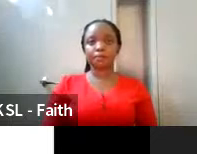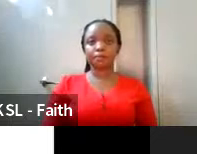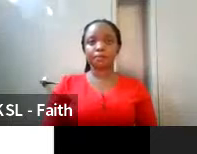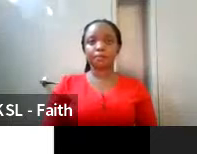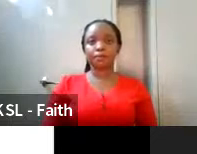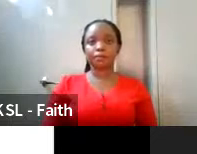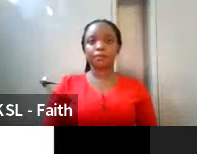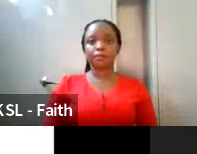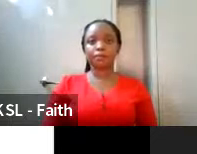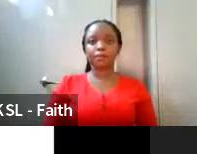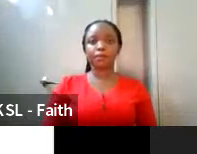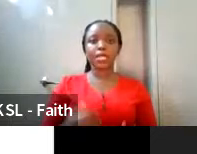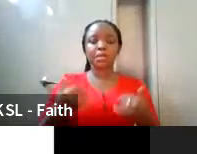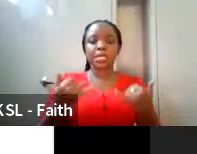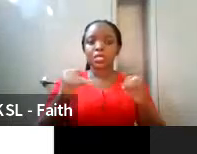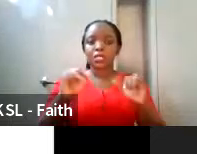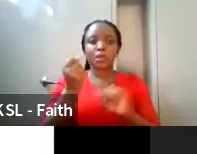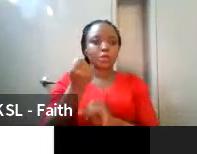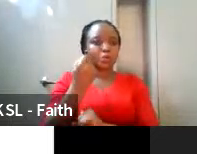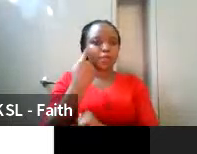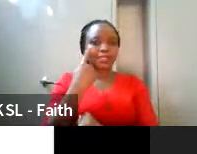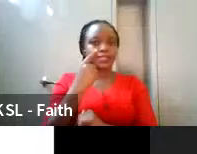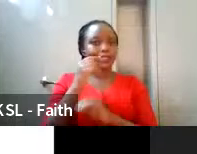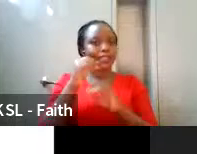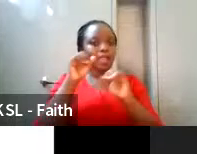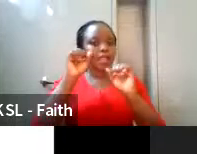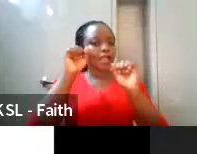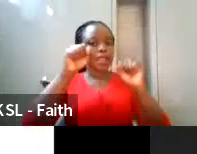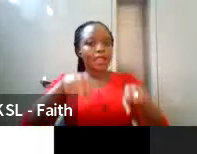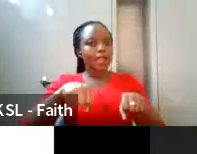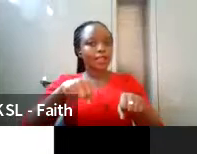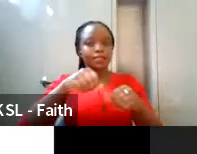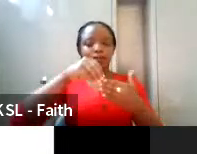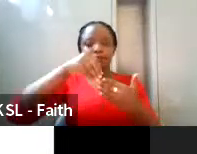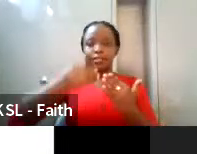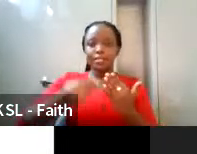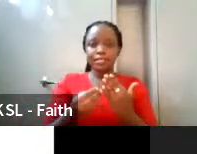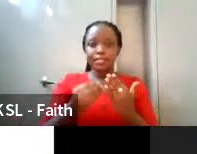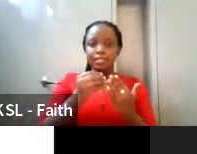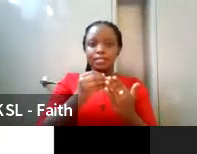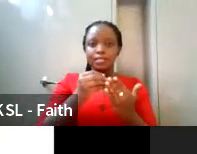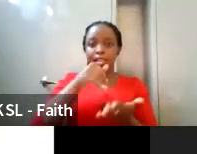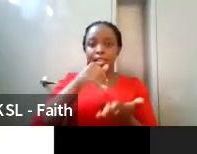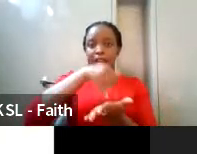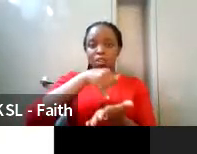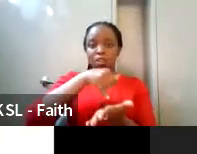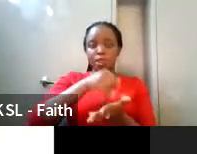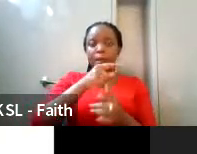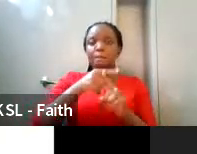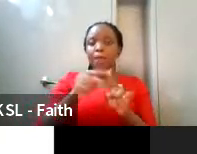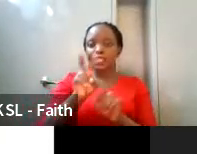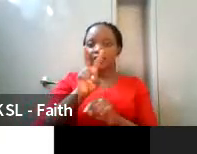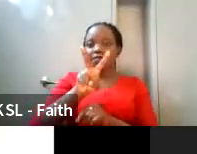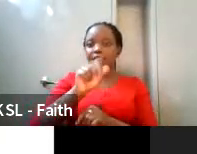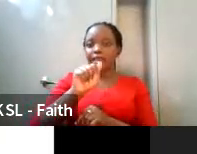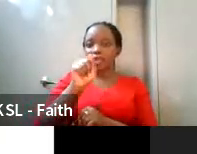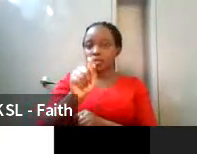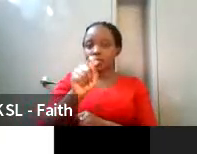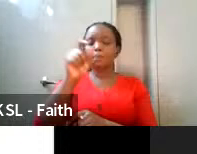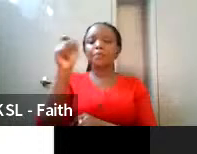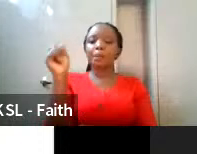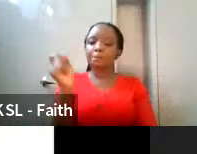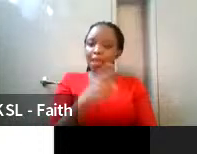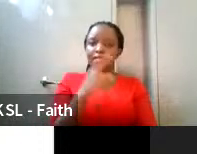I'm just trying to understand what he means by can the receipts be credited. But for Yeah. VAT income, VAT is a monthly